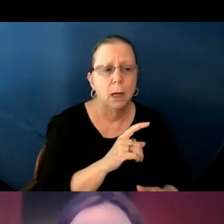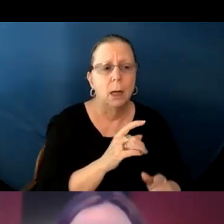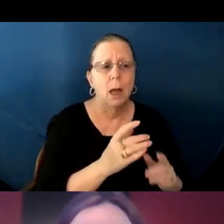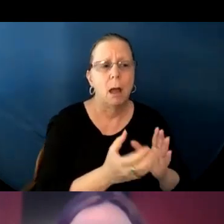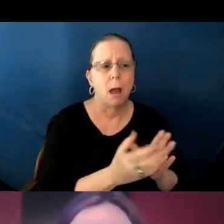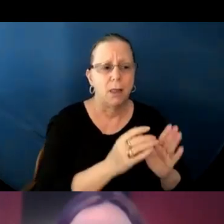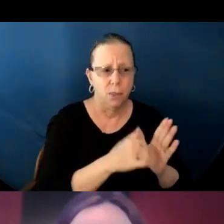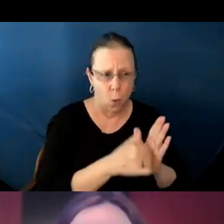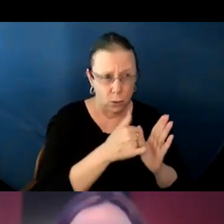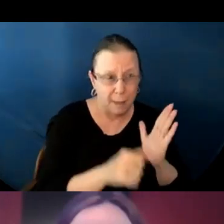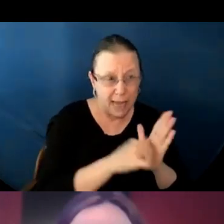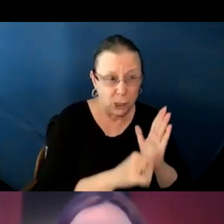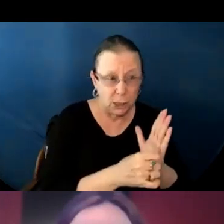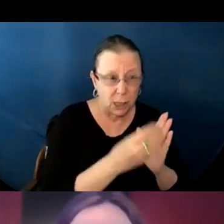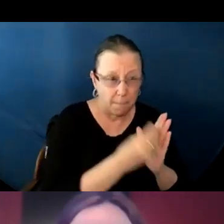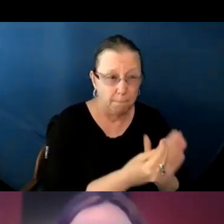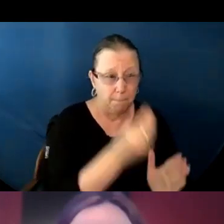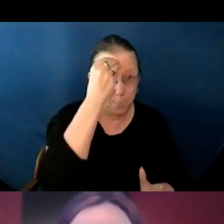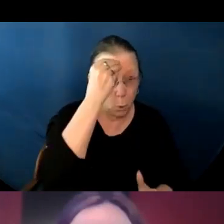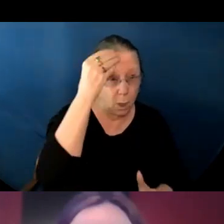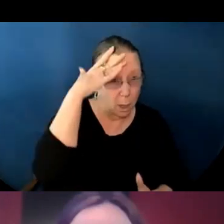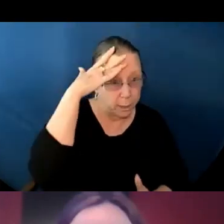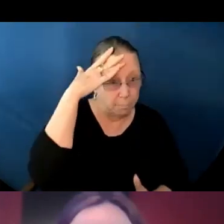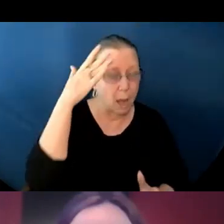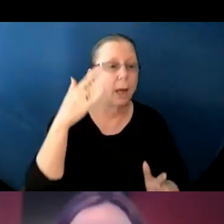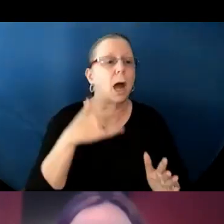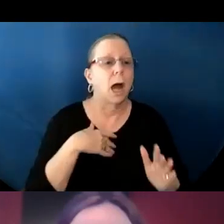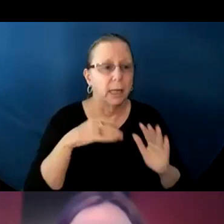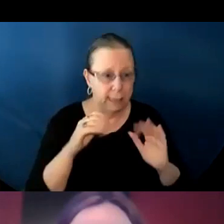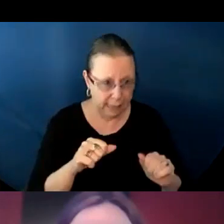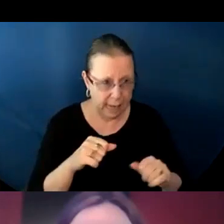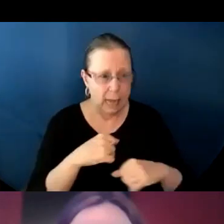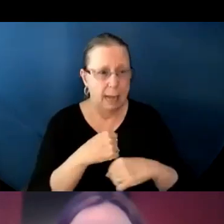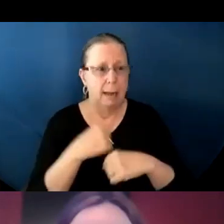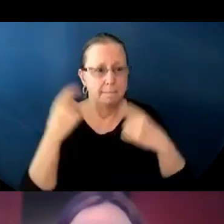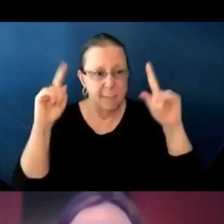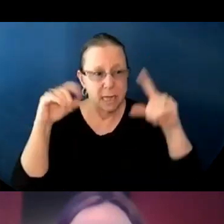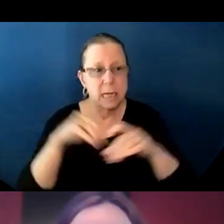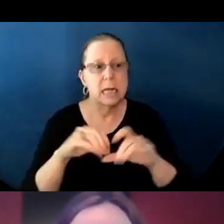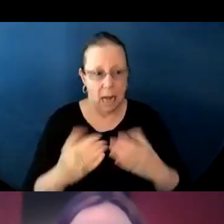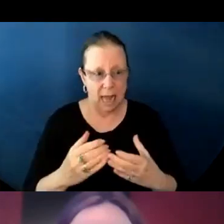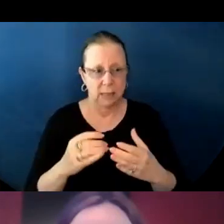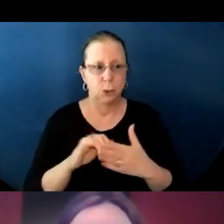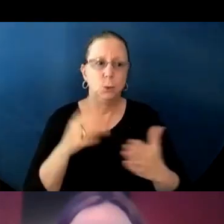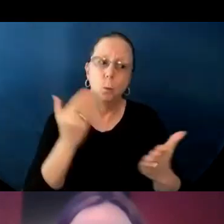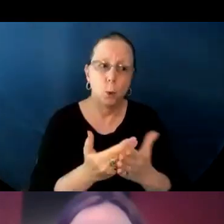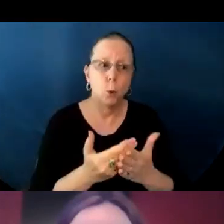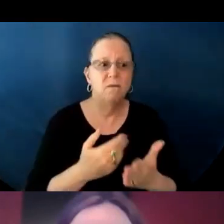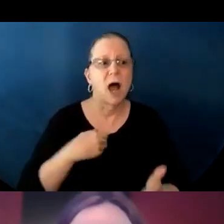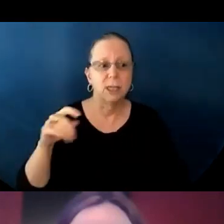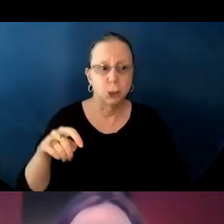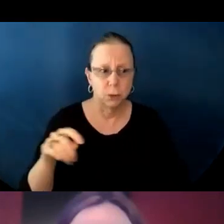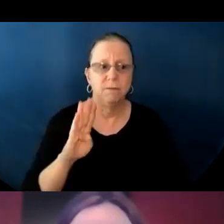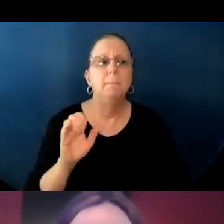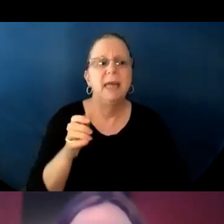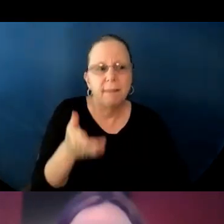into my mind that I could make an intuitive leap in class to prove I deserved to be there. Because I wanted